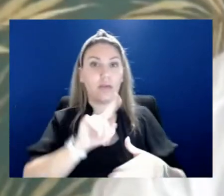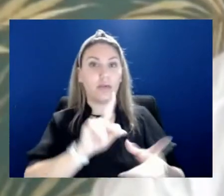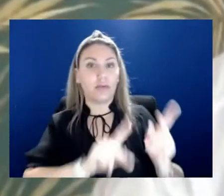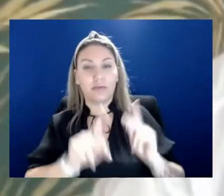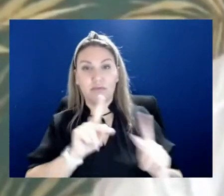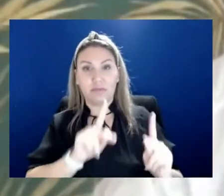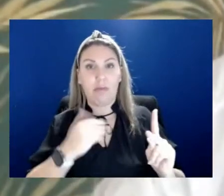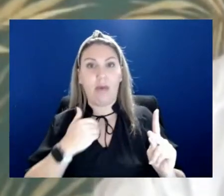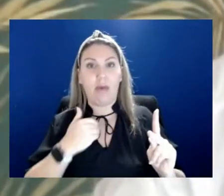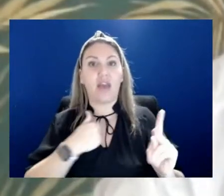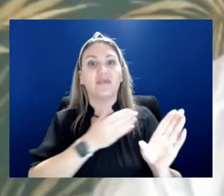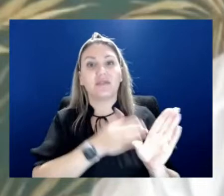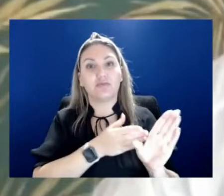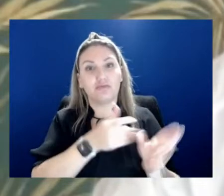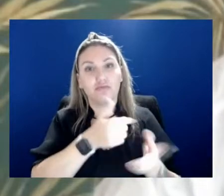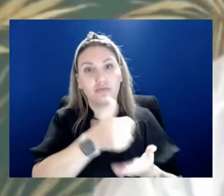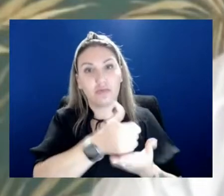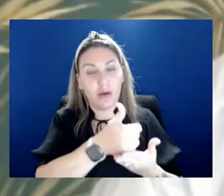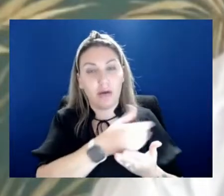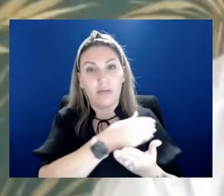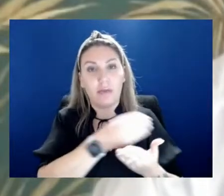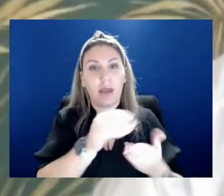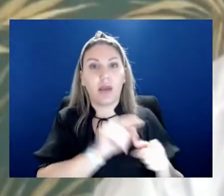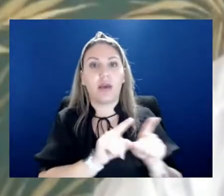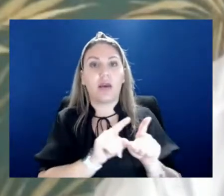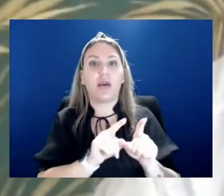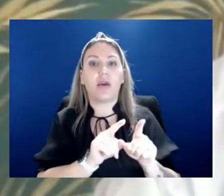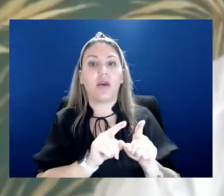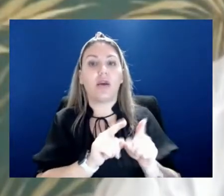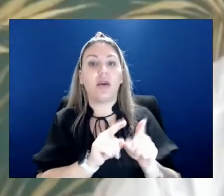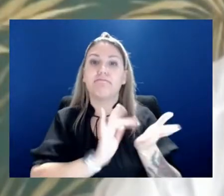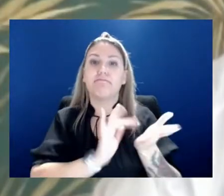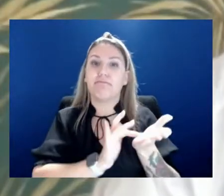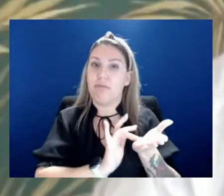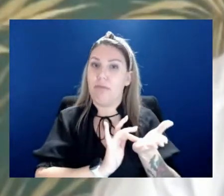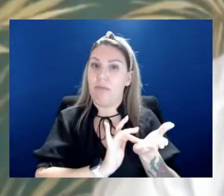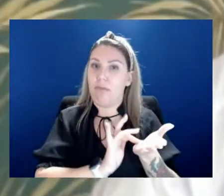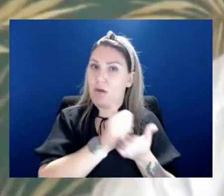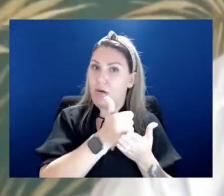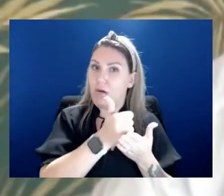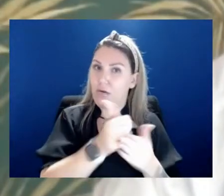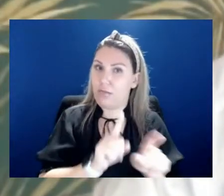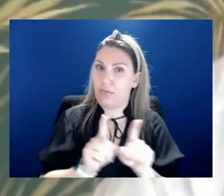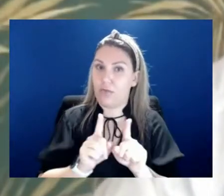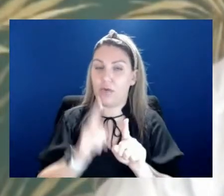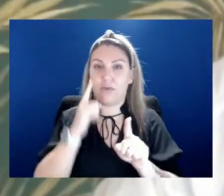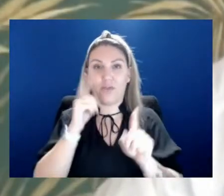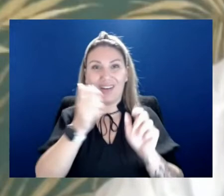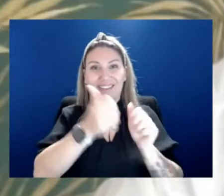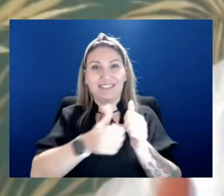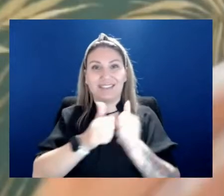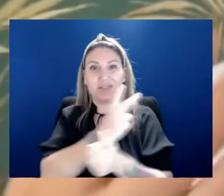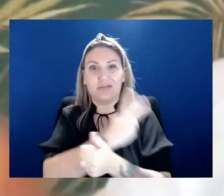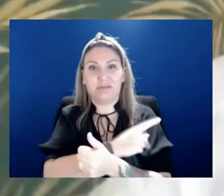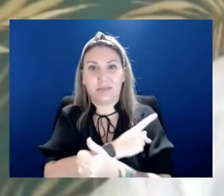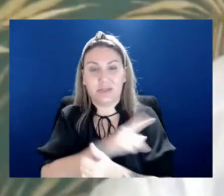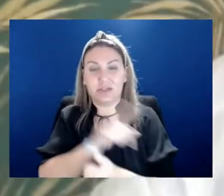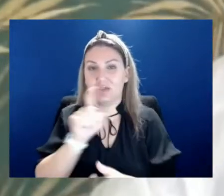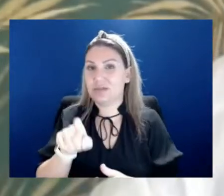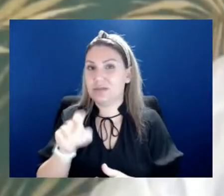psychological help and provide also some medical help to each patient who needs some,